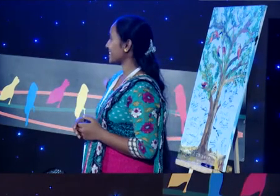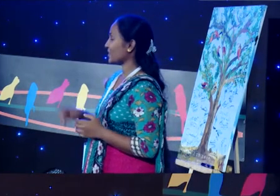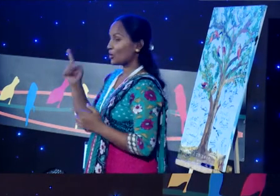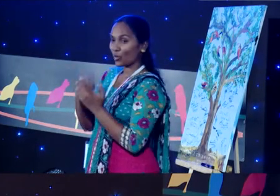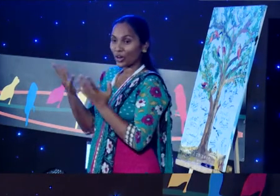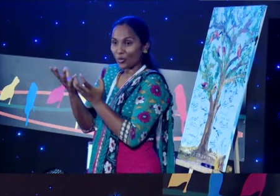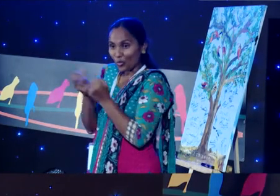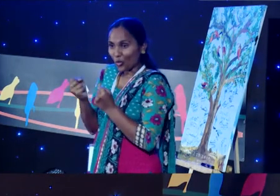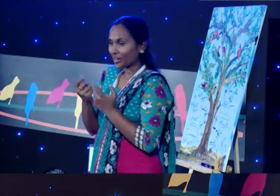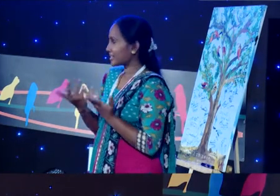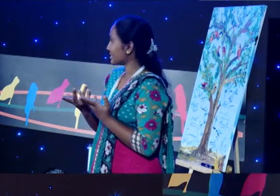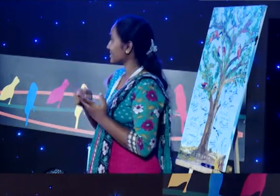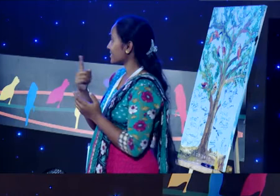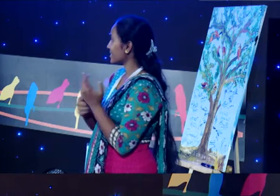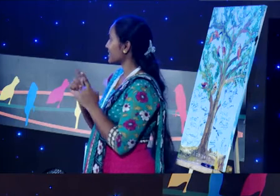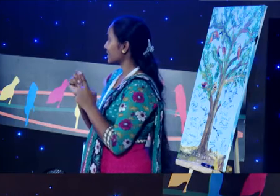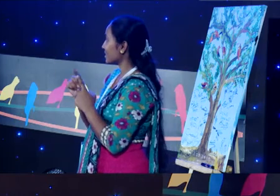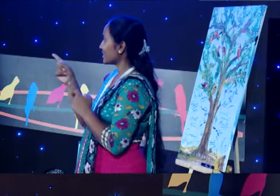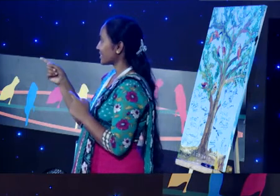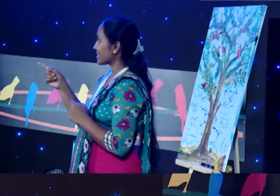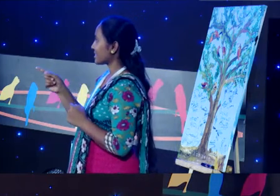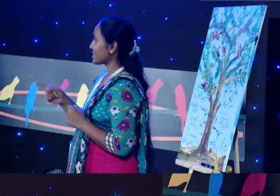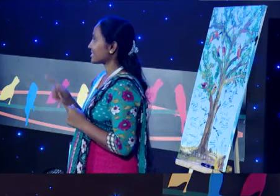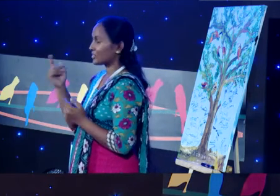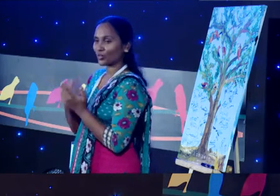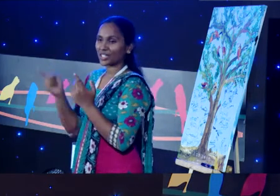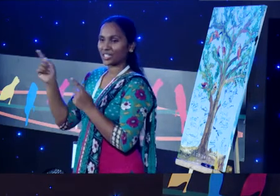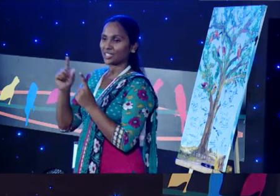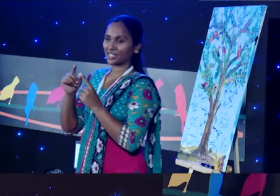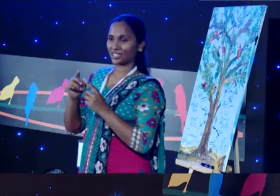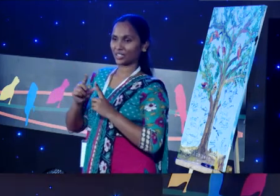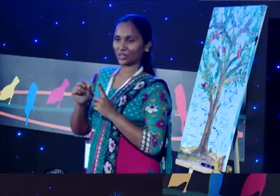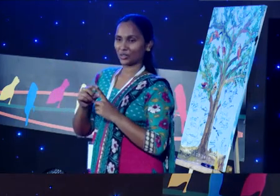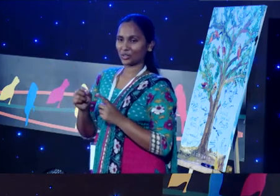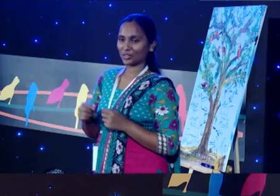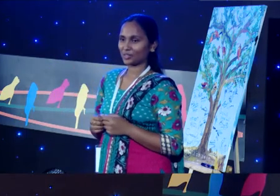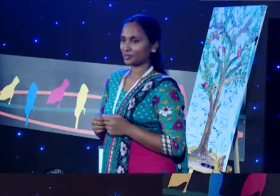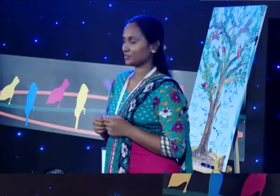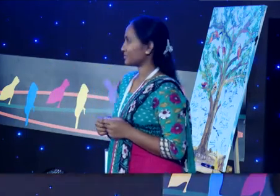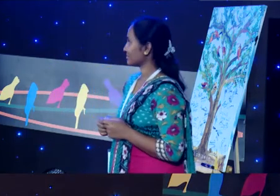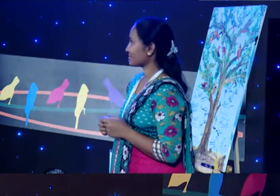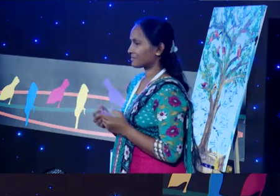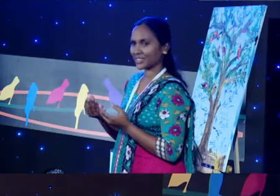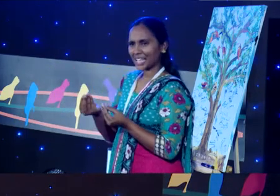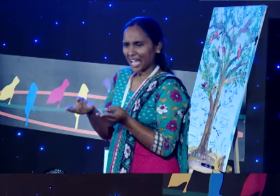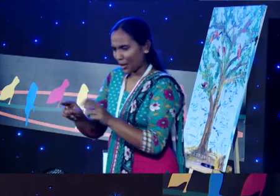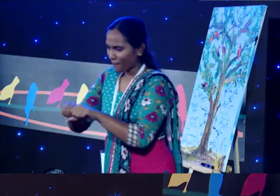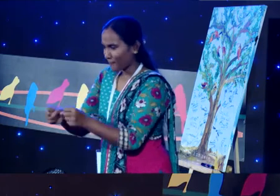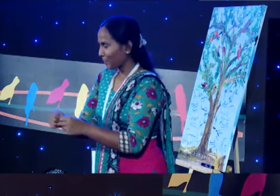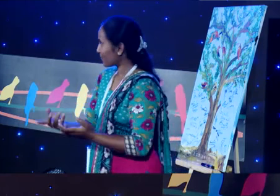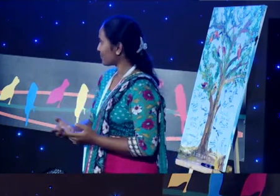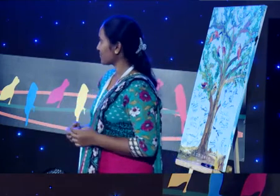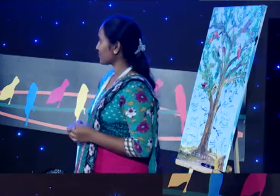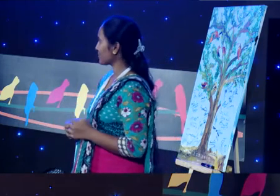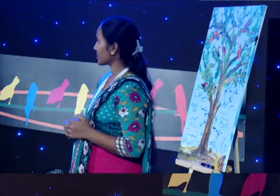expecting me to do was to take him, and which I did eventually, which I understood that something is broken. I'm working on